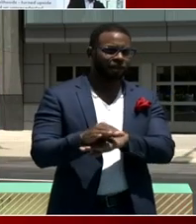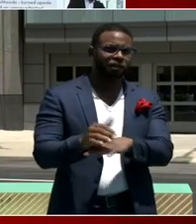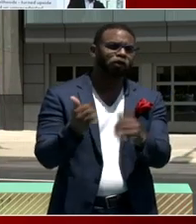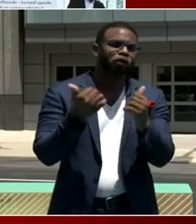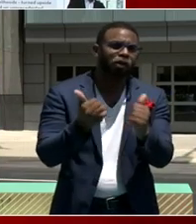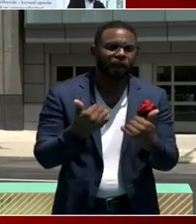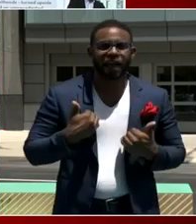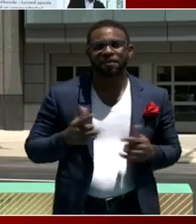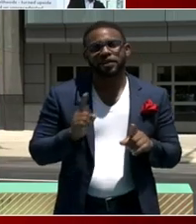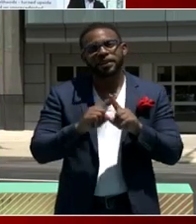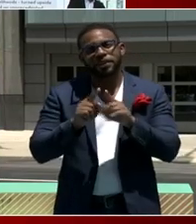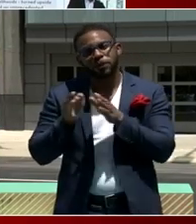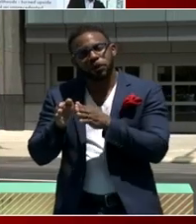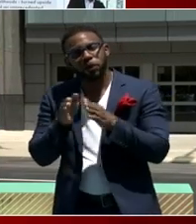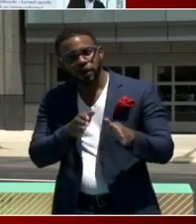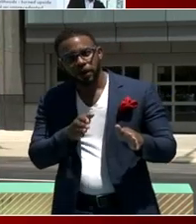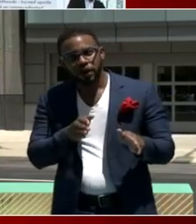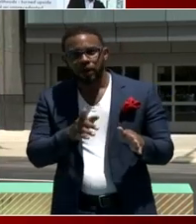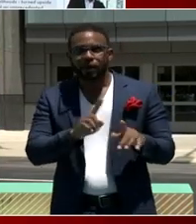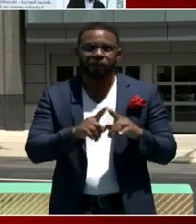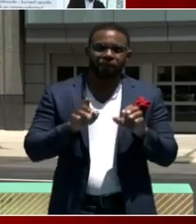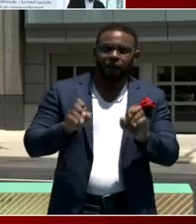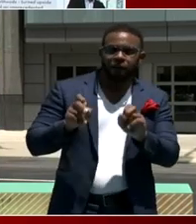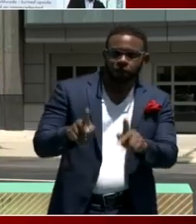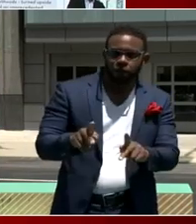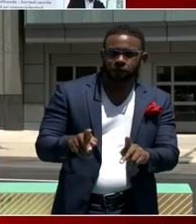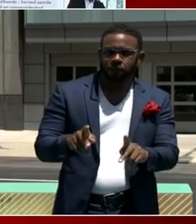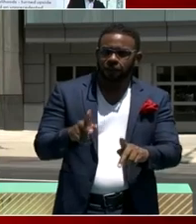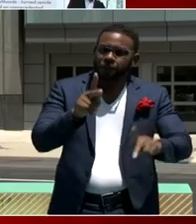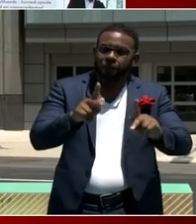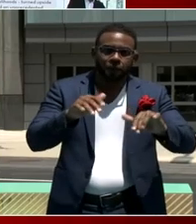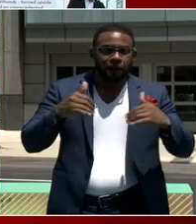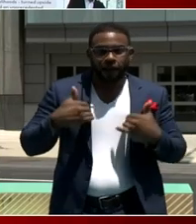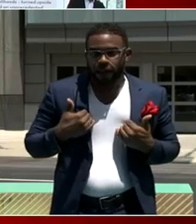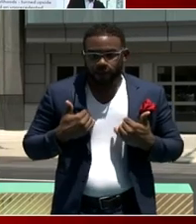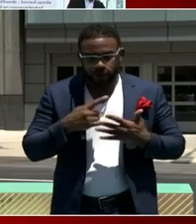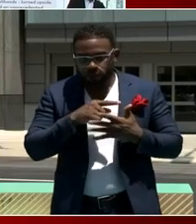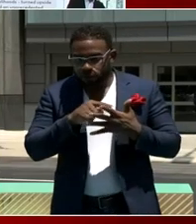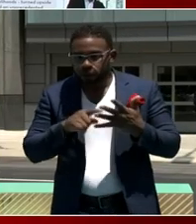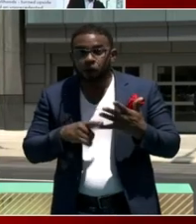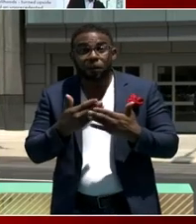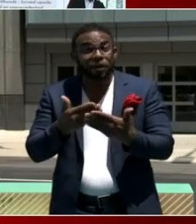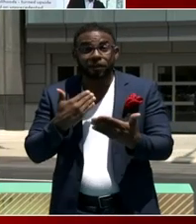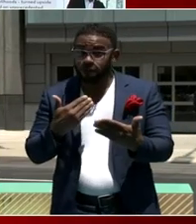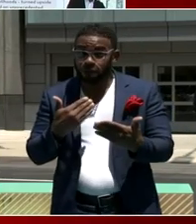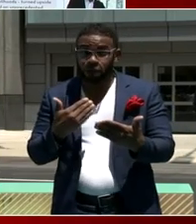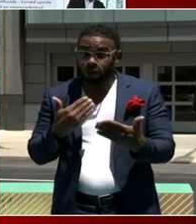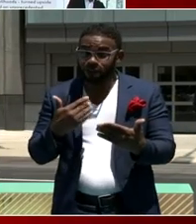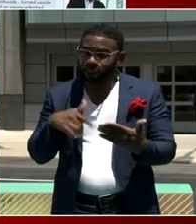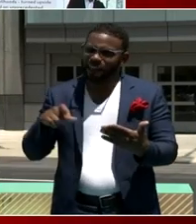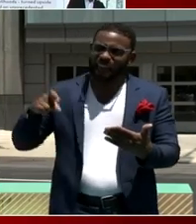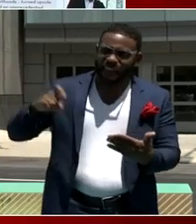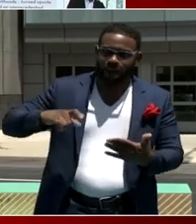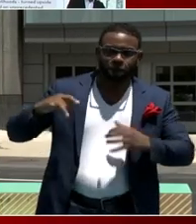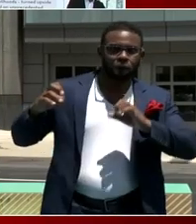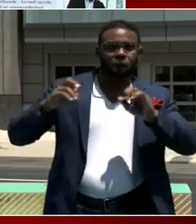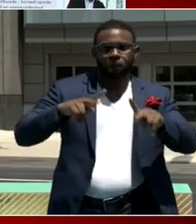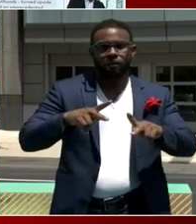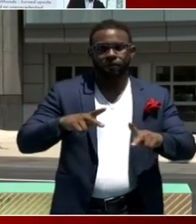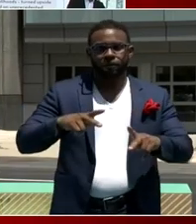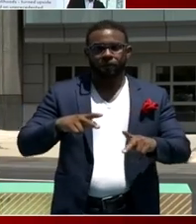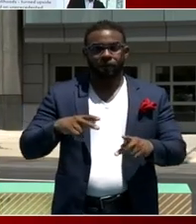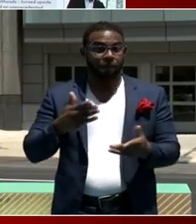try to have different ways or different opportunities that people have before they have to report back